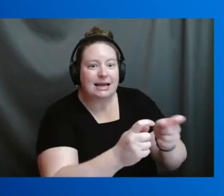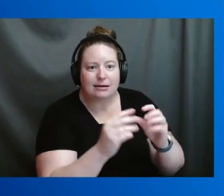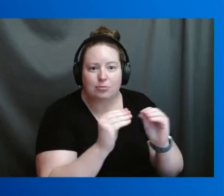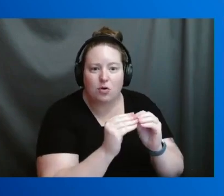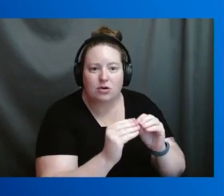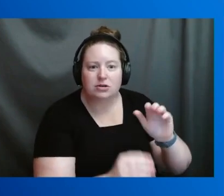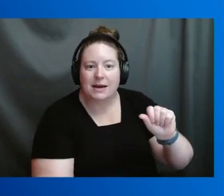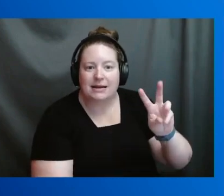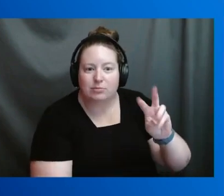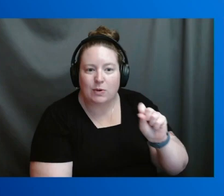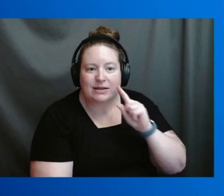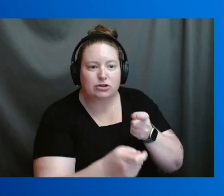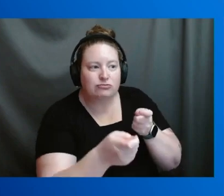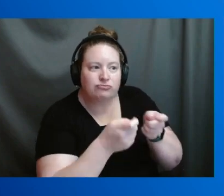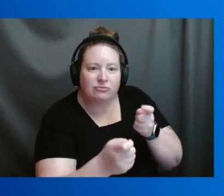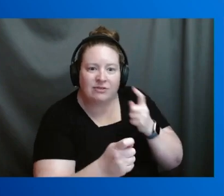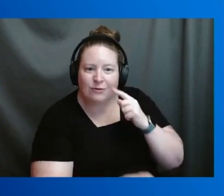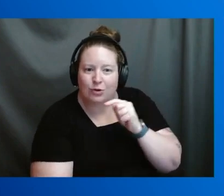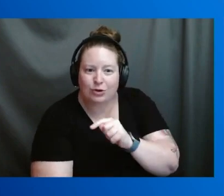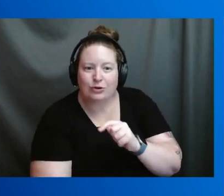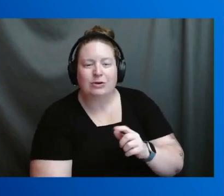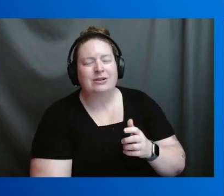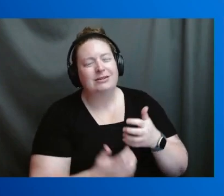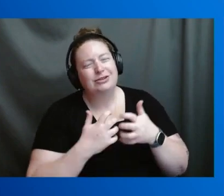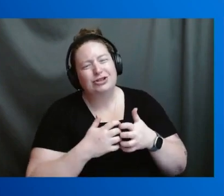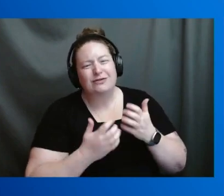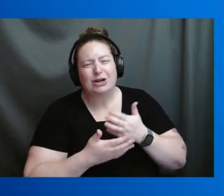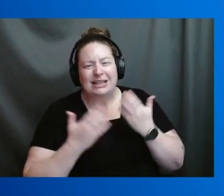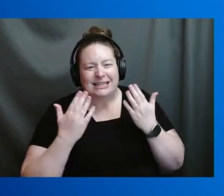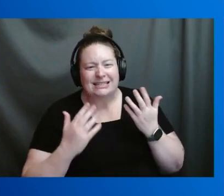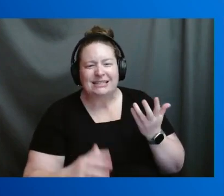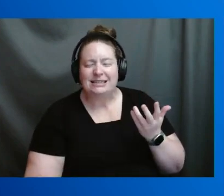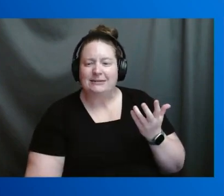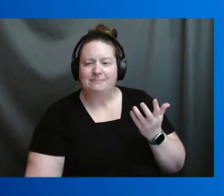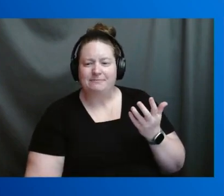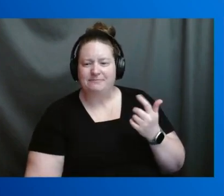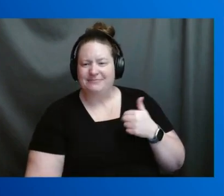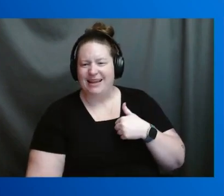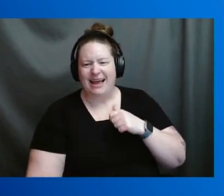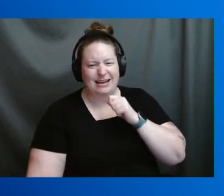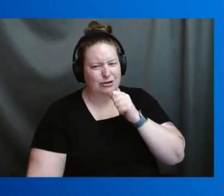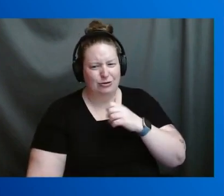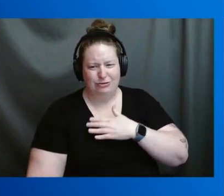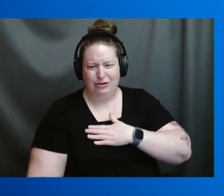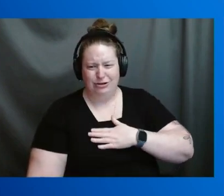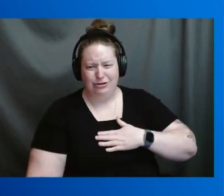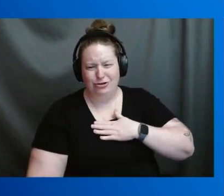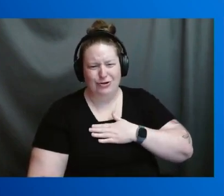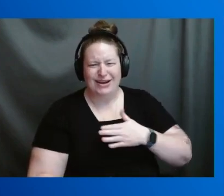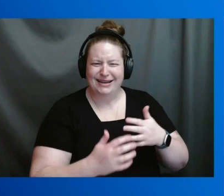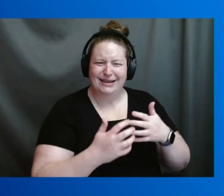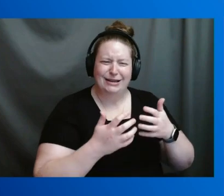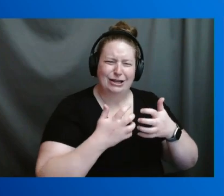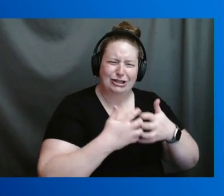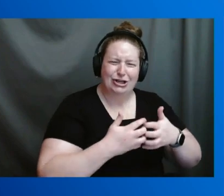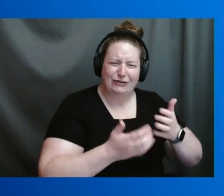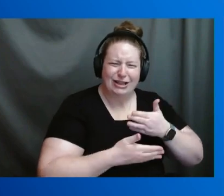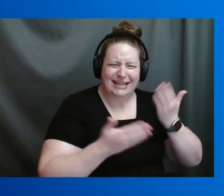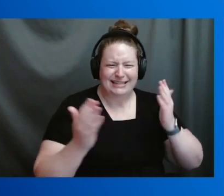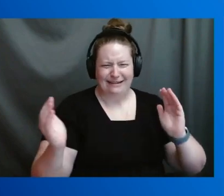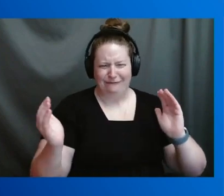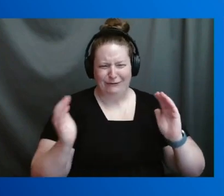your behalf. Serverless versus, I don't particularly enjoy the serverless versus containers framing for as far as I'm